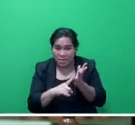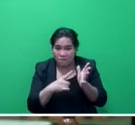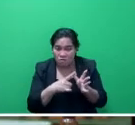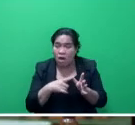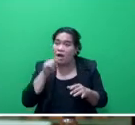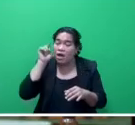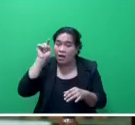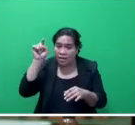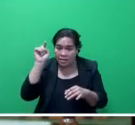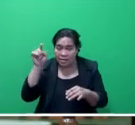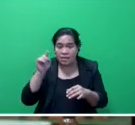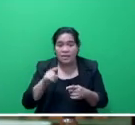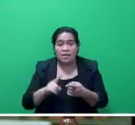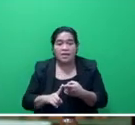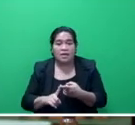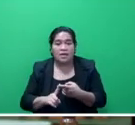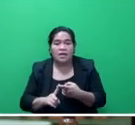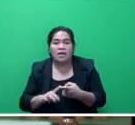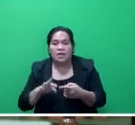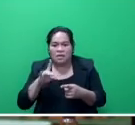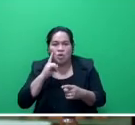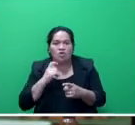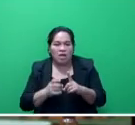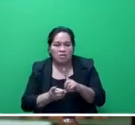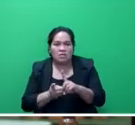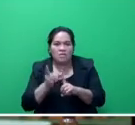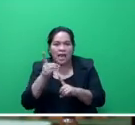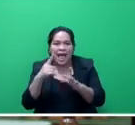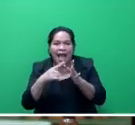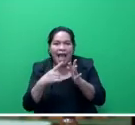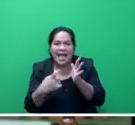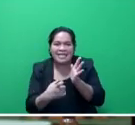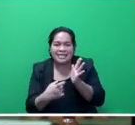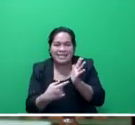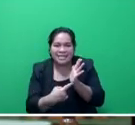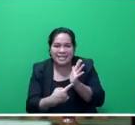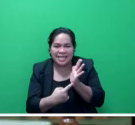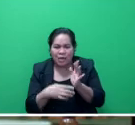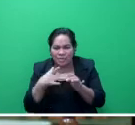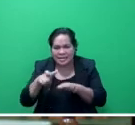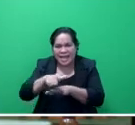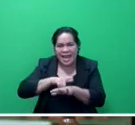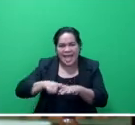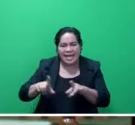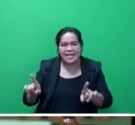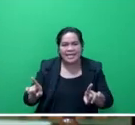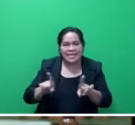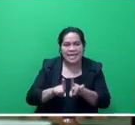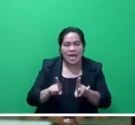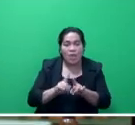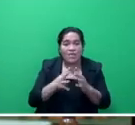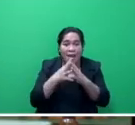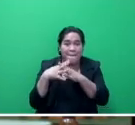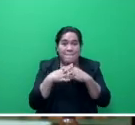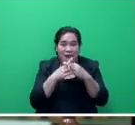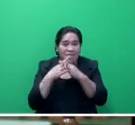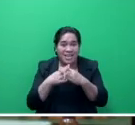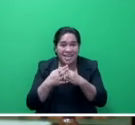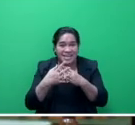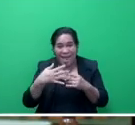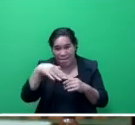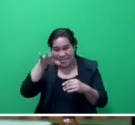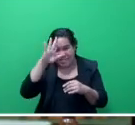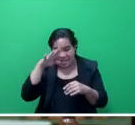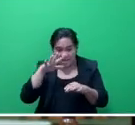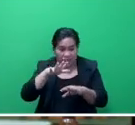under the umbrella of ATH, is developing a ICT park. As you know, this is the land next to the American Embassy. All of that entire